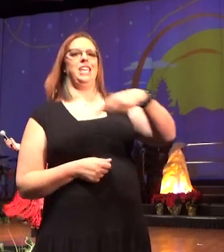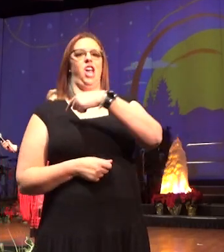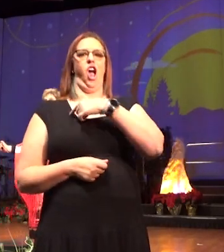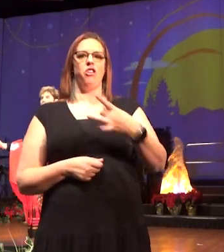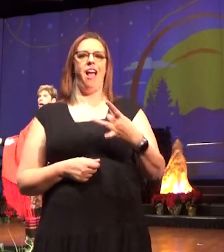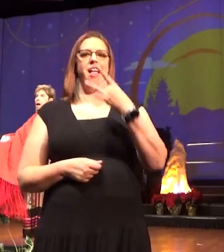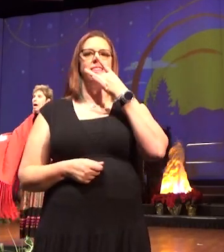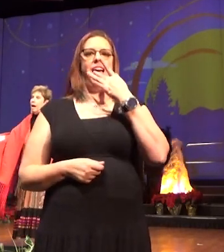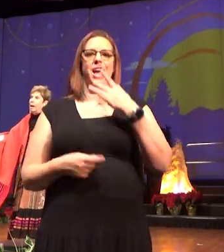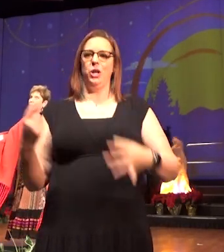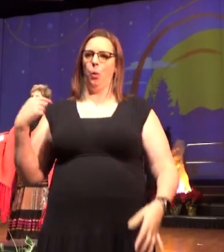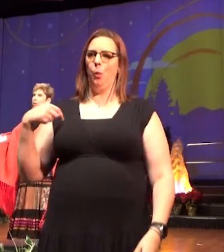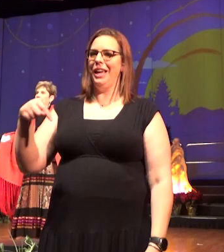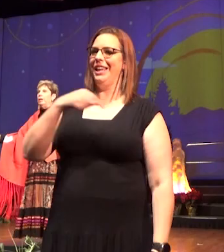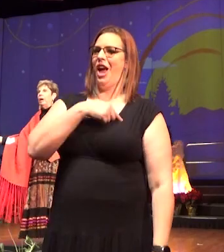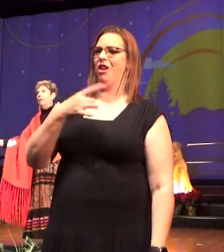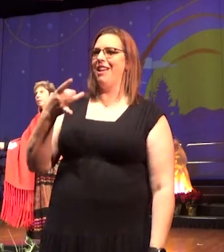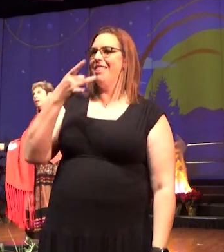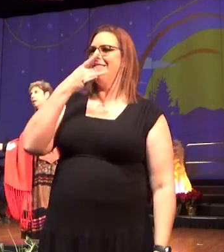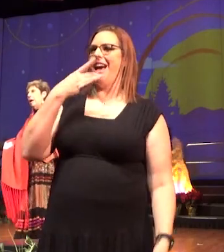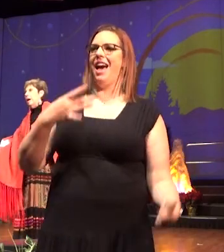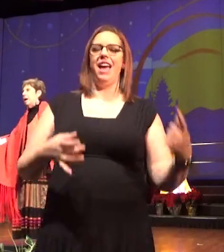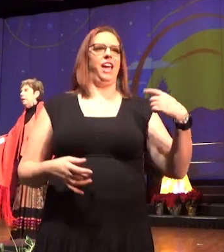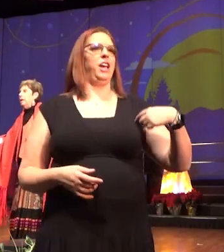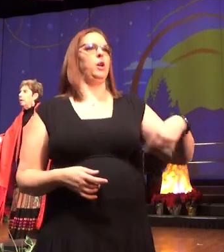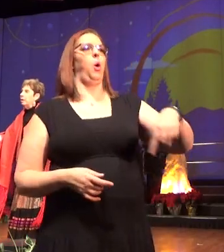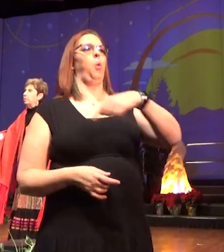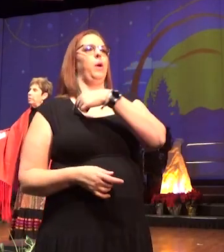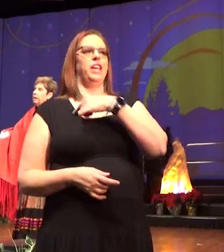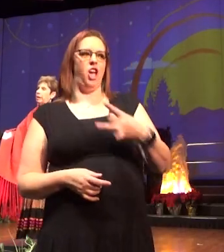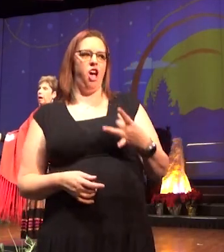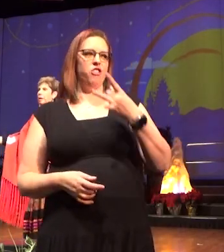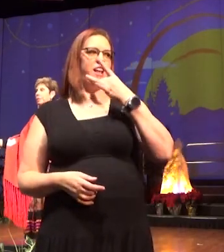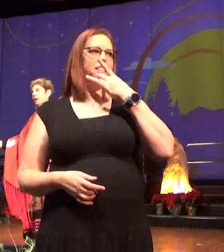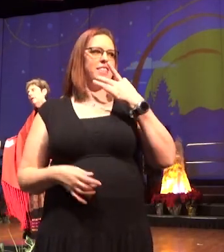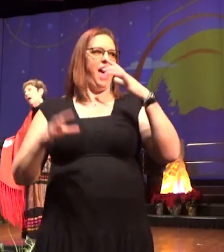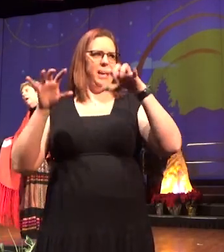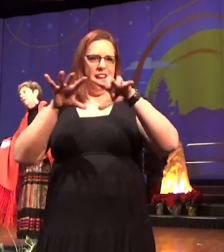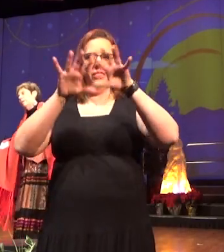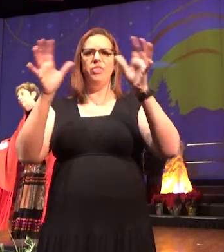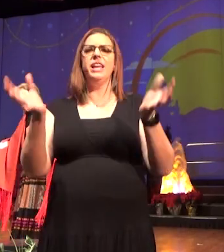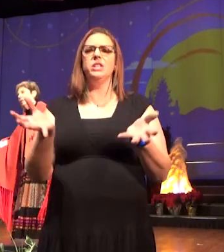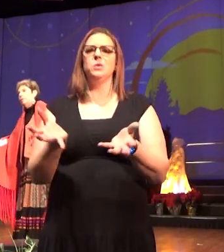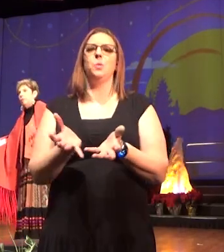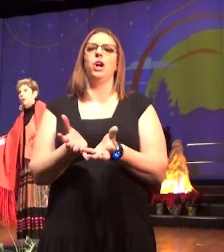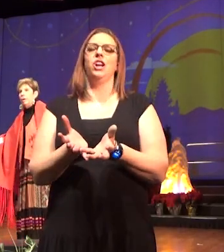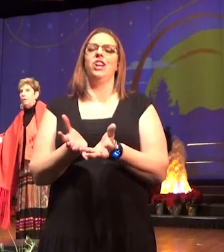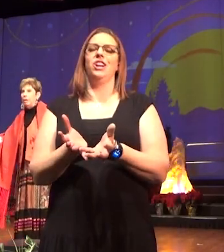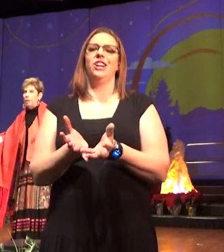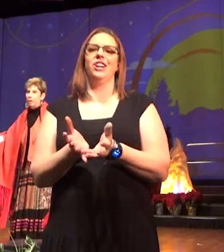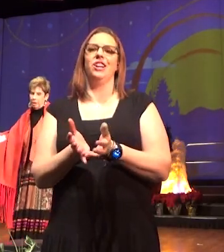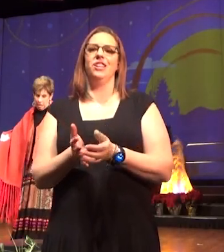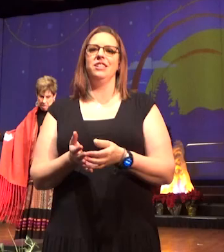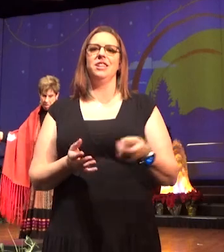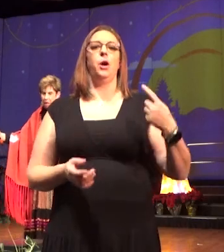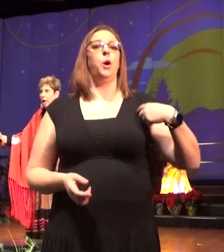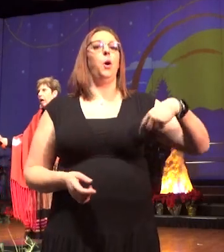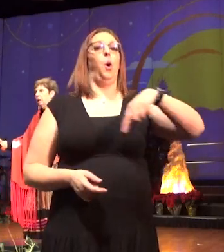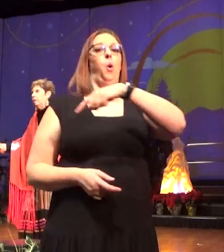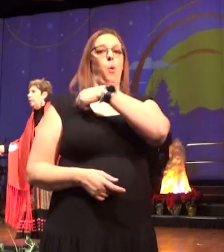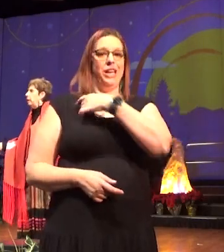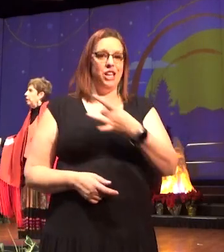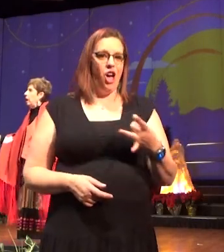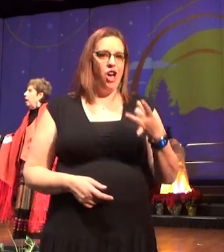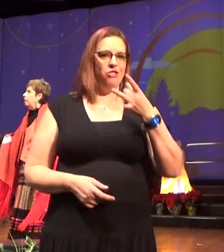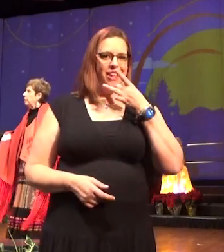We are a light, we are a light, we are a light in this